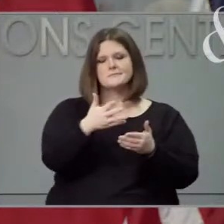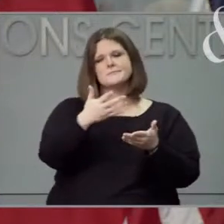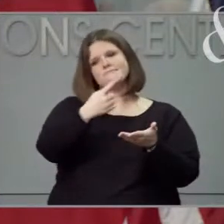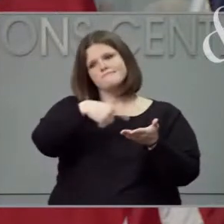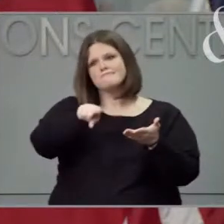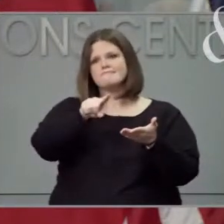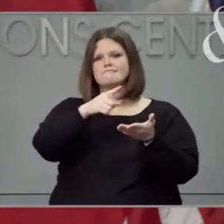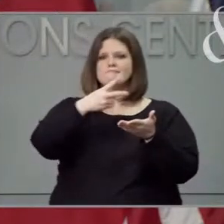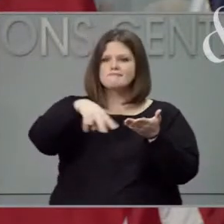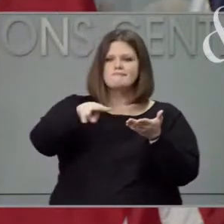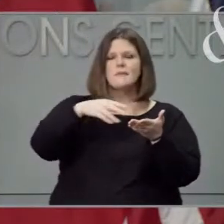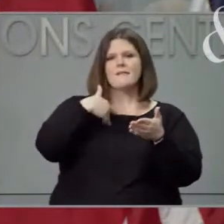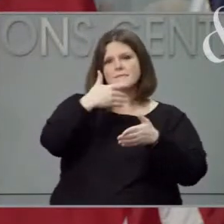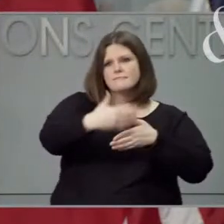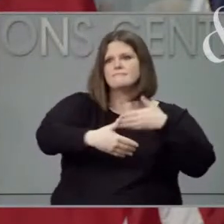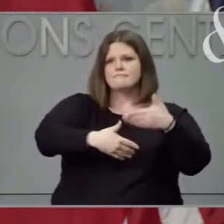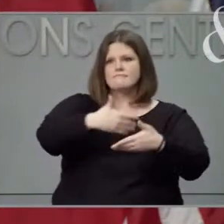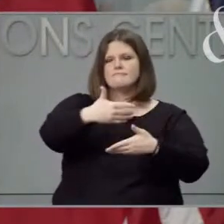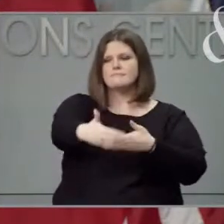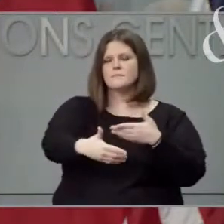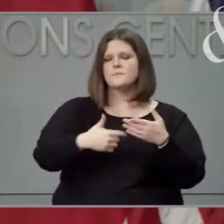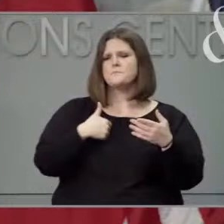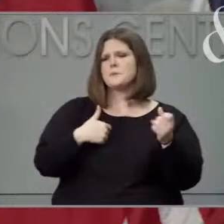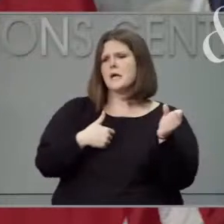week. What sorts of